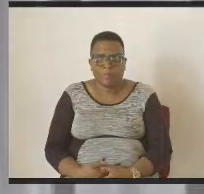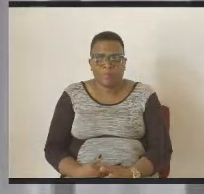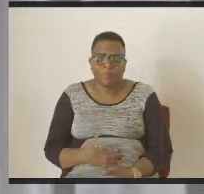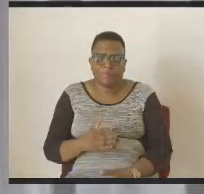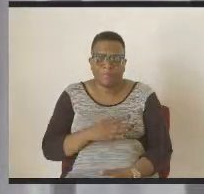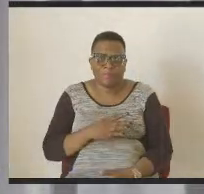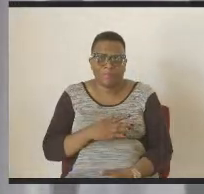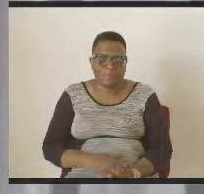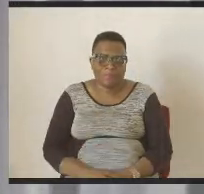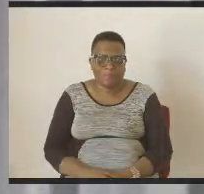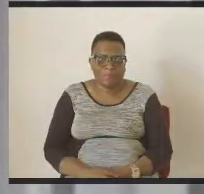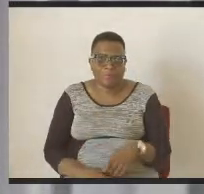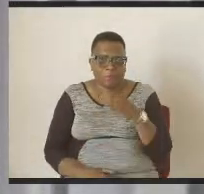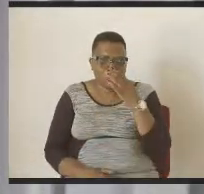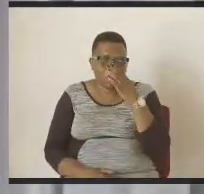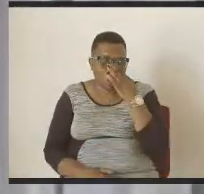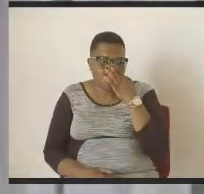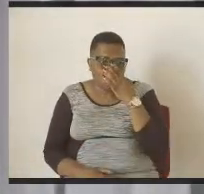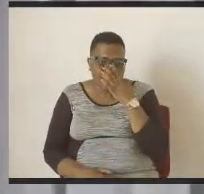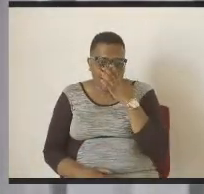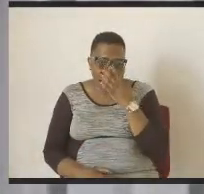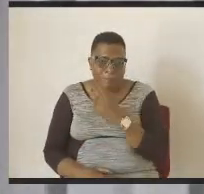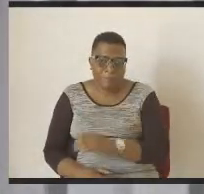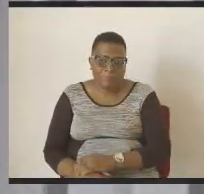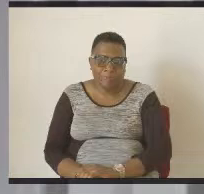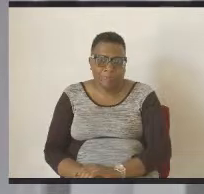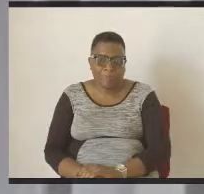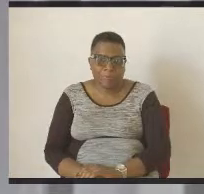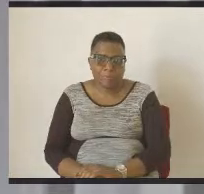Thank you for that, Reverend Smith. And